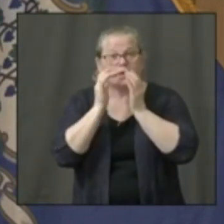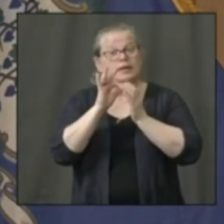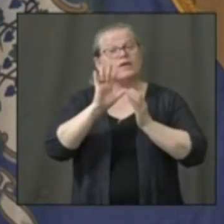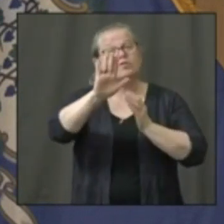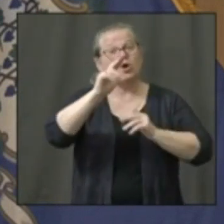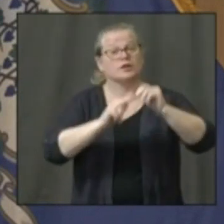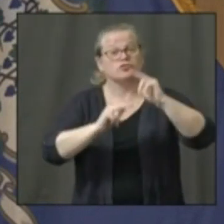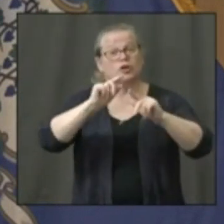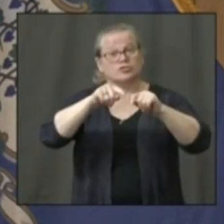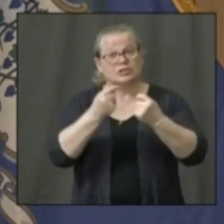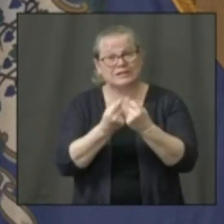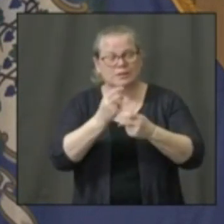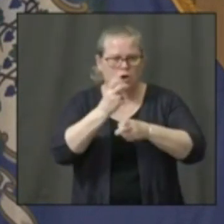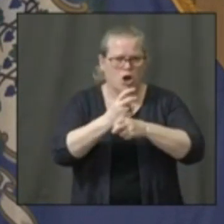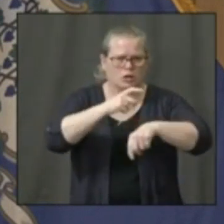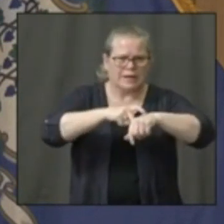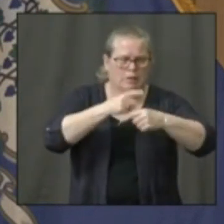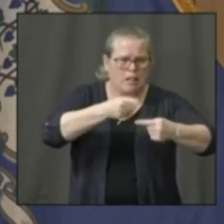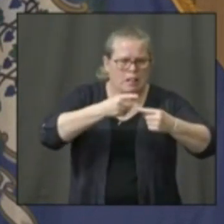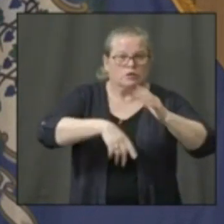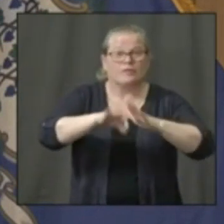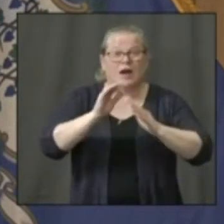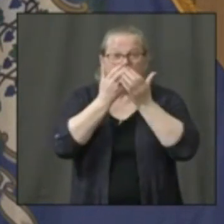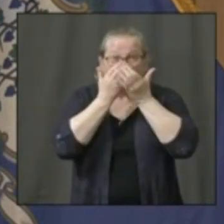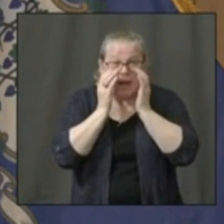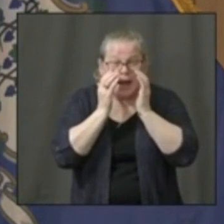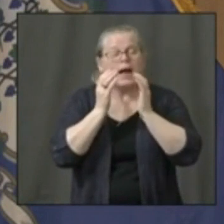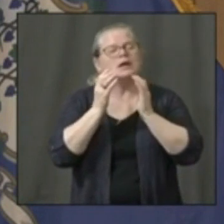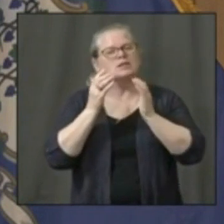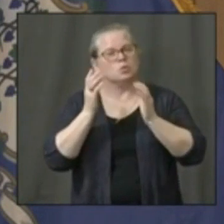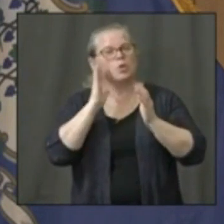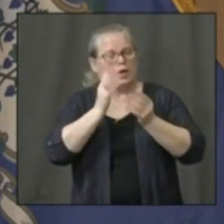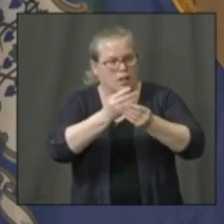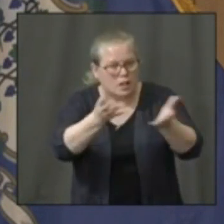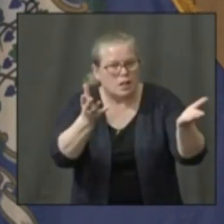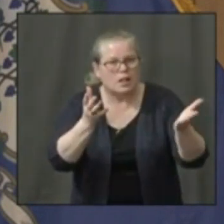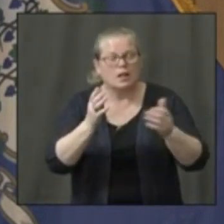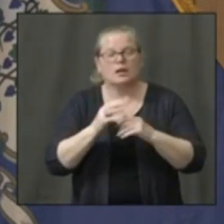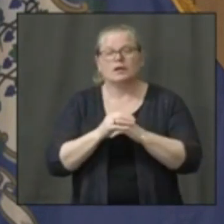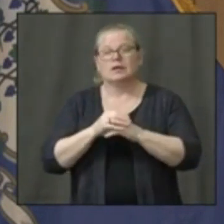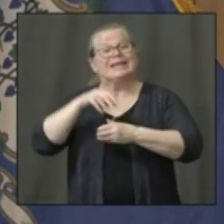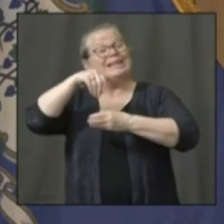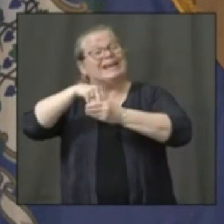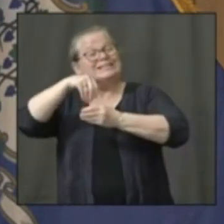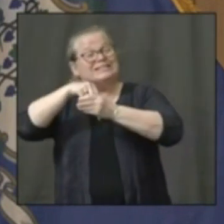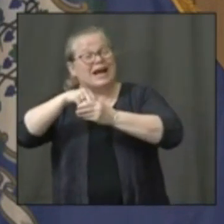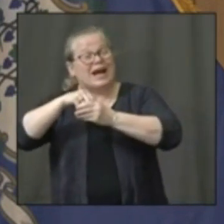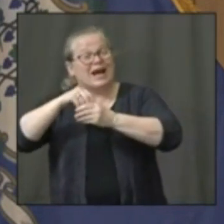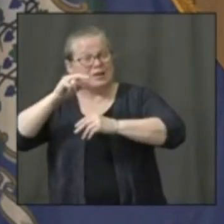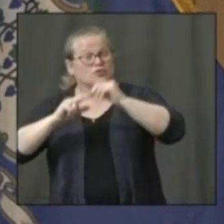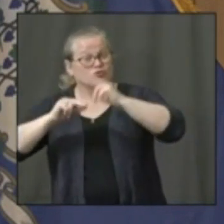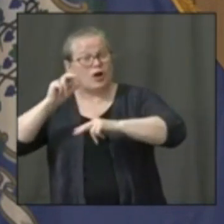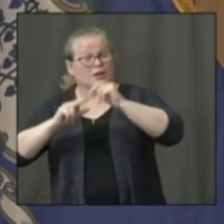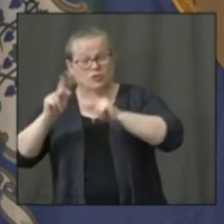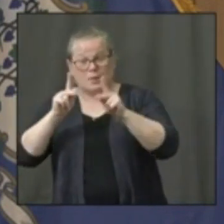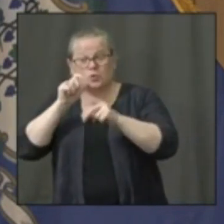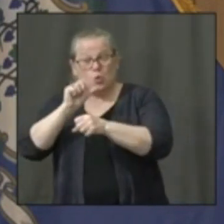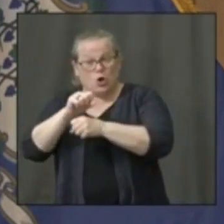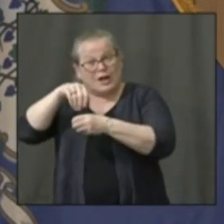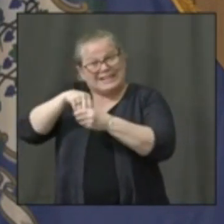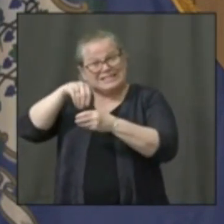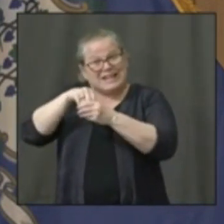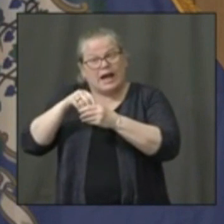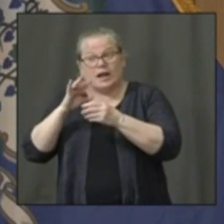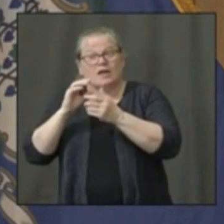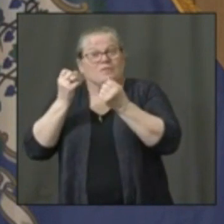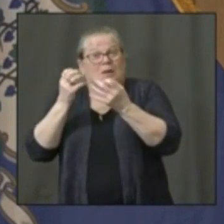hard time getting access to that. I do worry a little bit about the indoor construction if you're in tight situation. And right